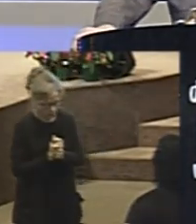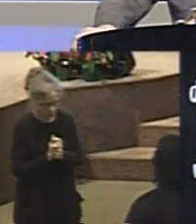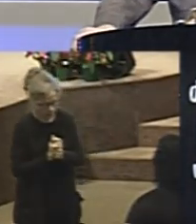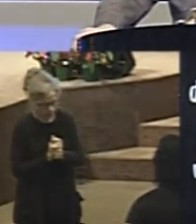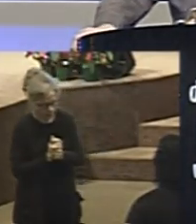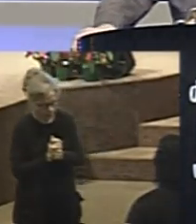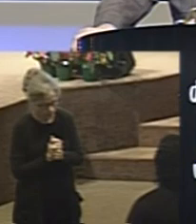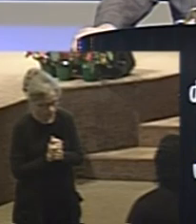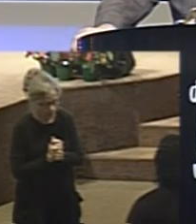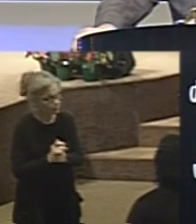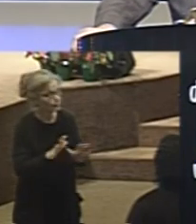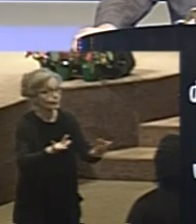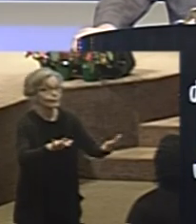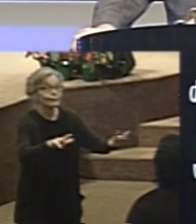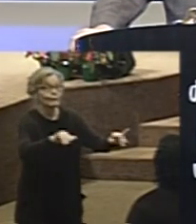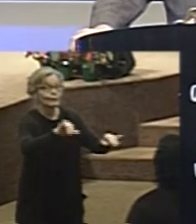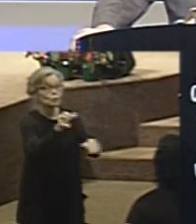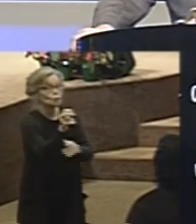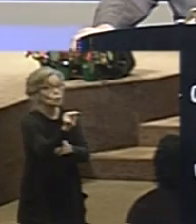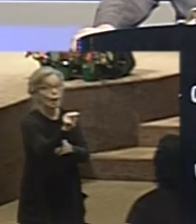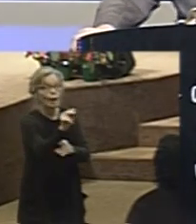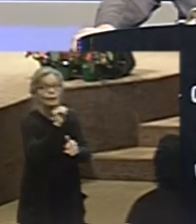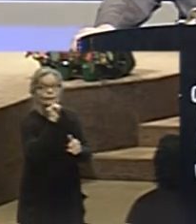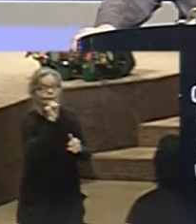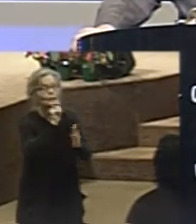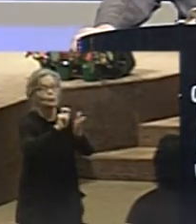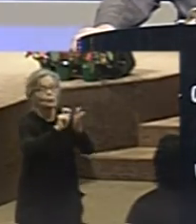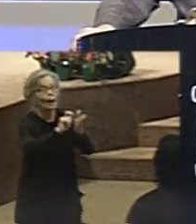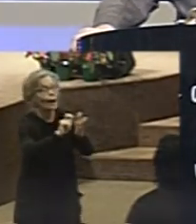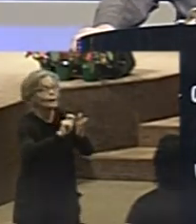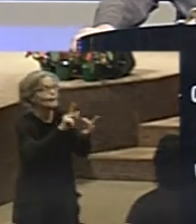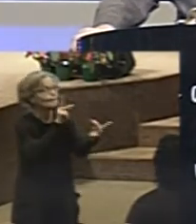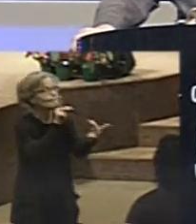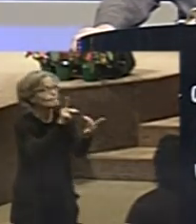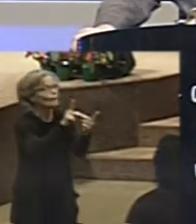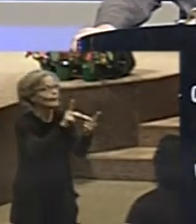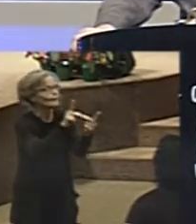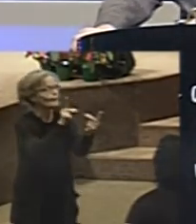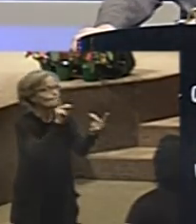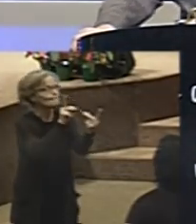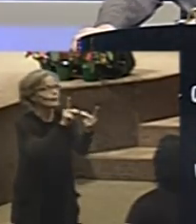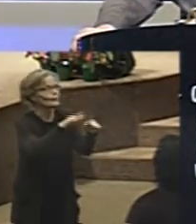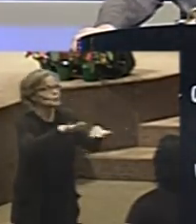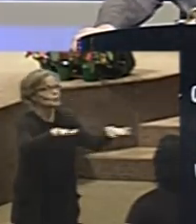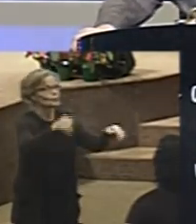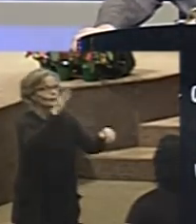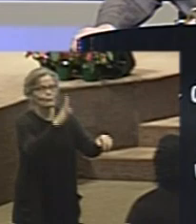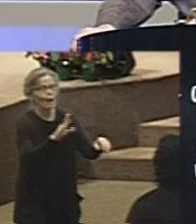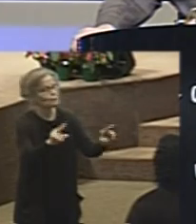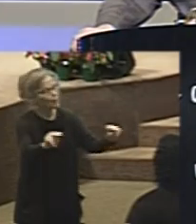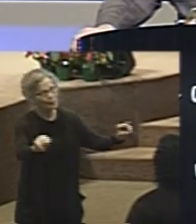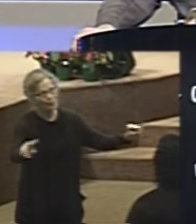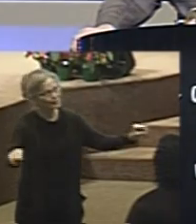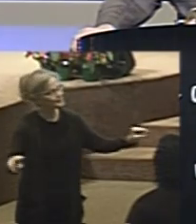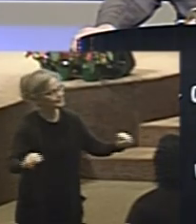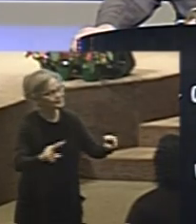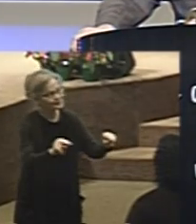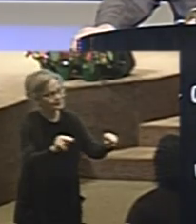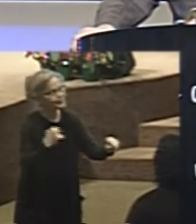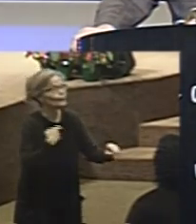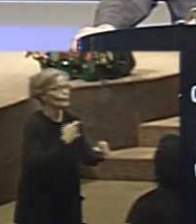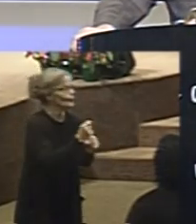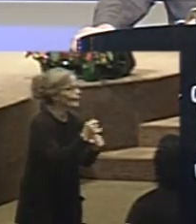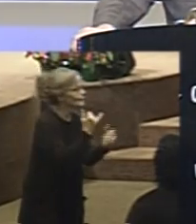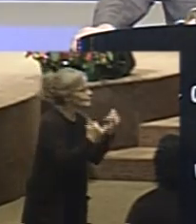He didn't say they were perfect. He didn't say they did everything right. None of ours or yours or anybody else's do either.